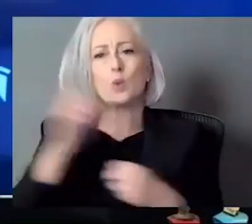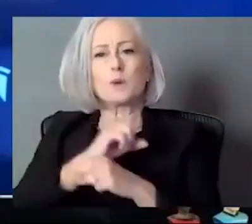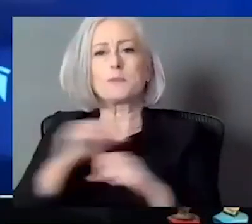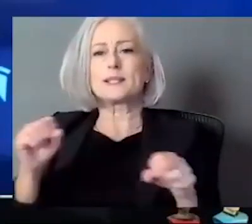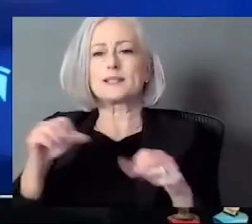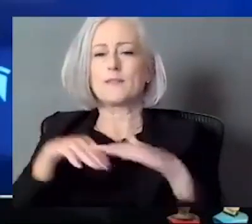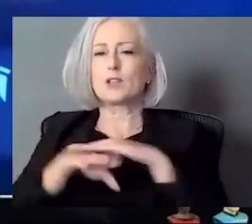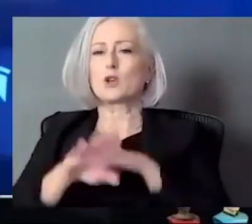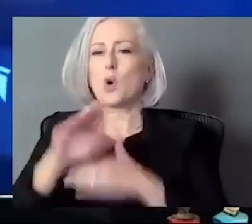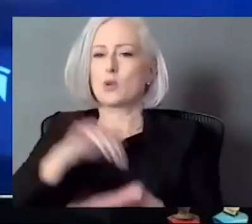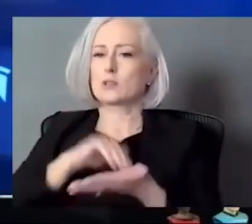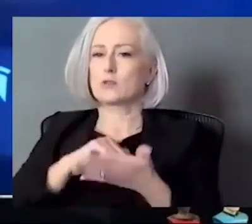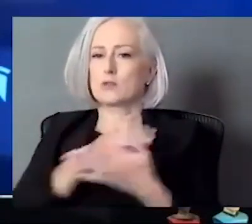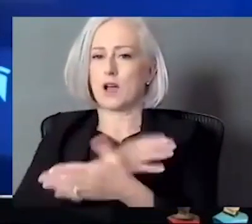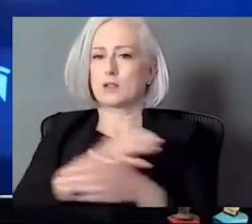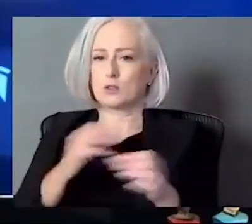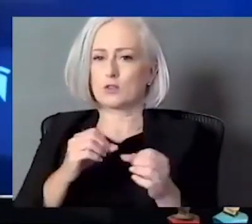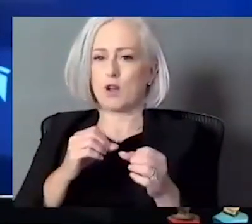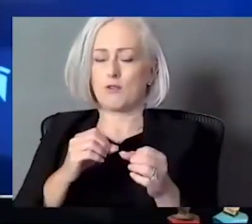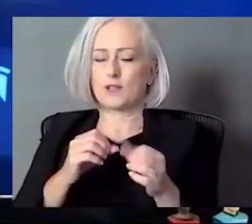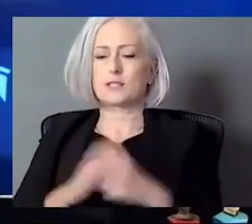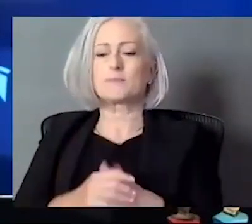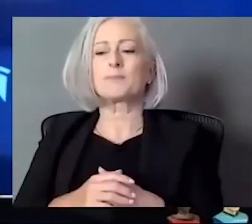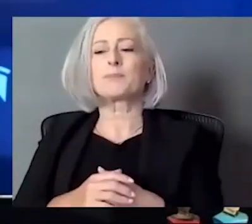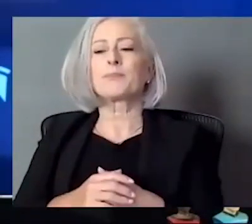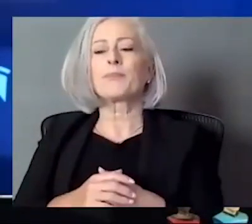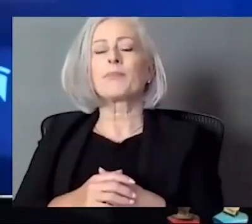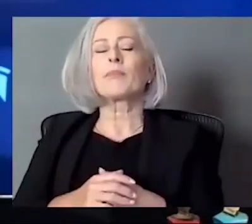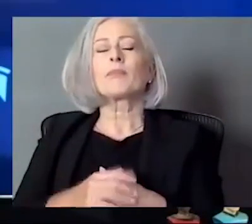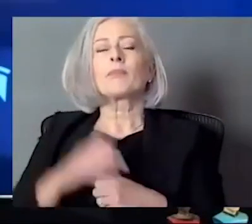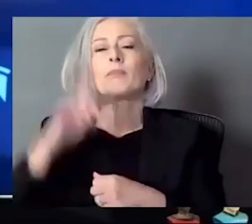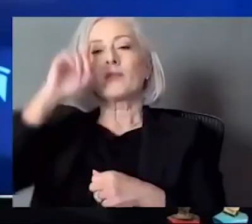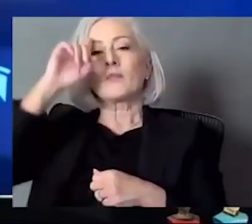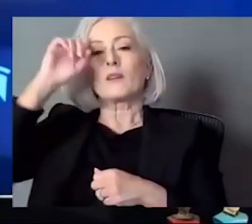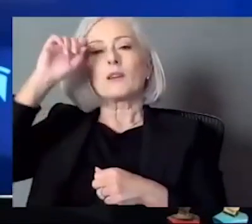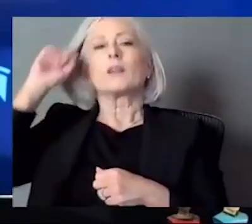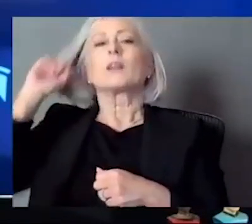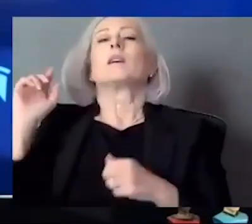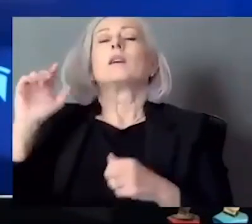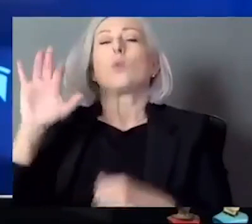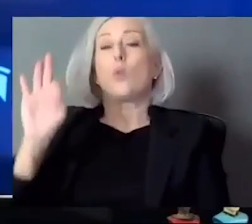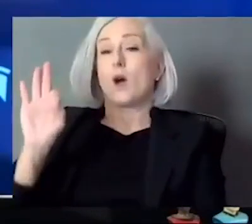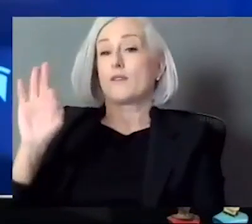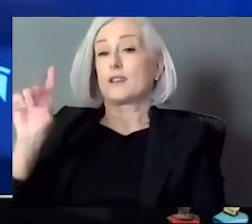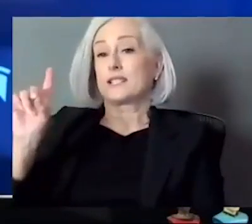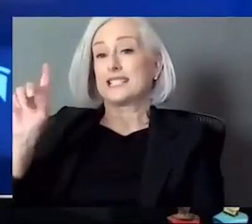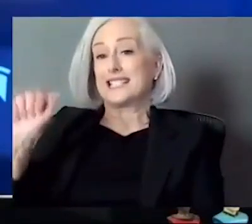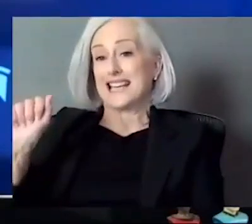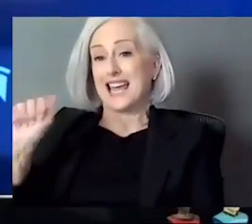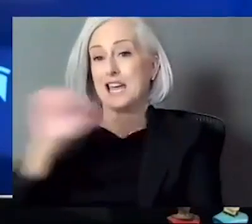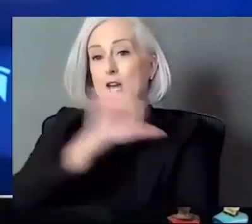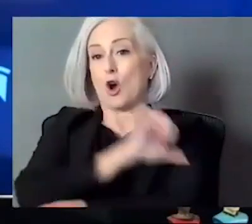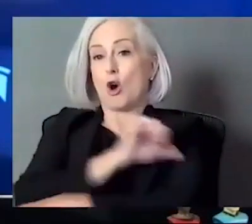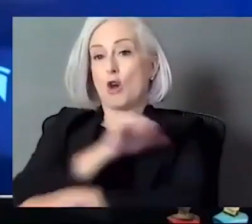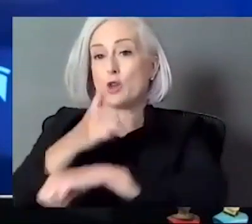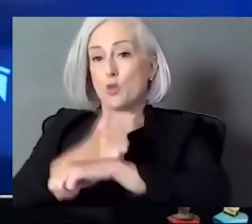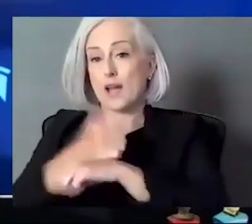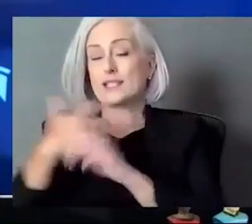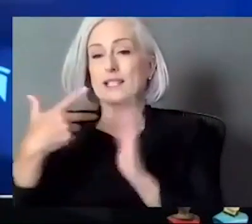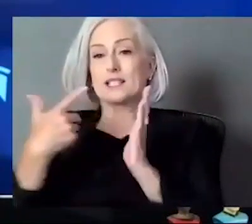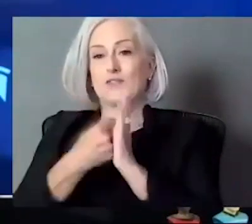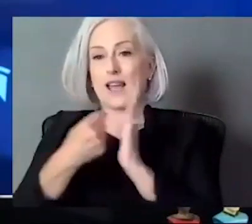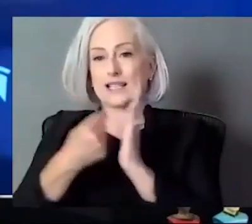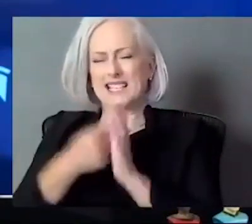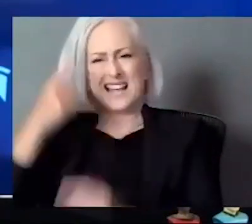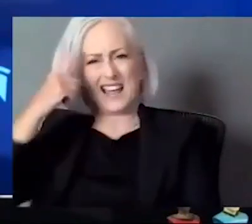that, I think that when there is the FDA authorizes these vaccines, and I think Pfizer and Moderna are